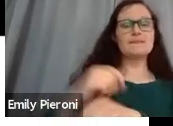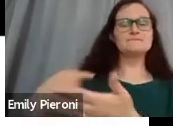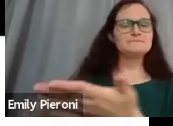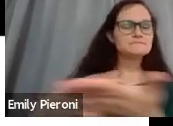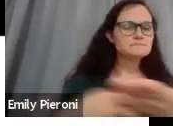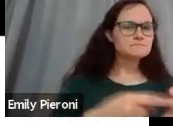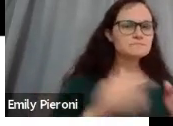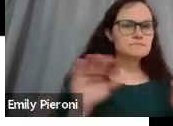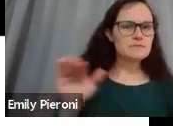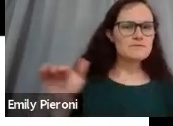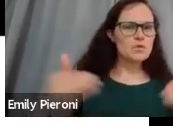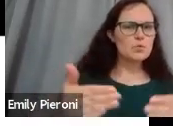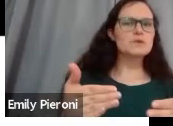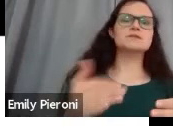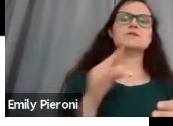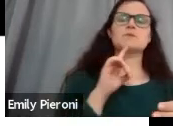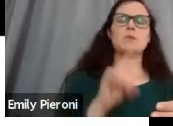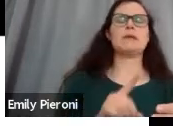is essentially